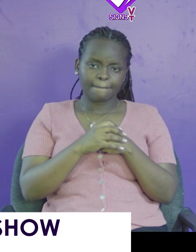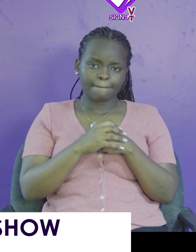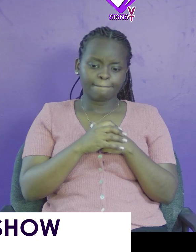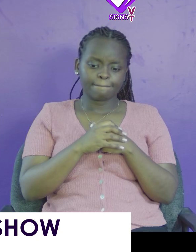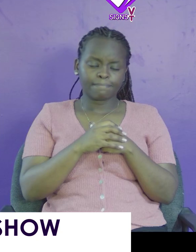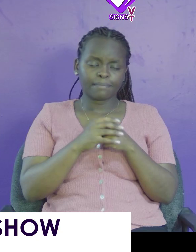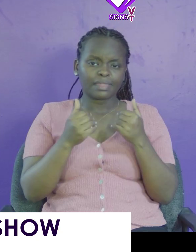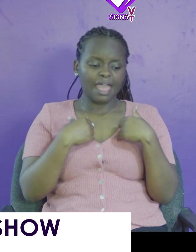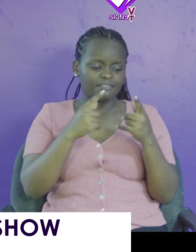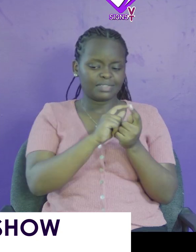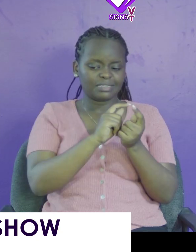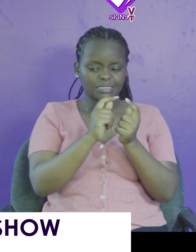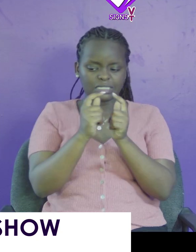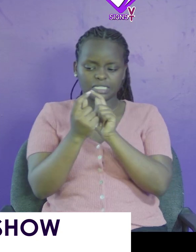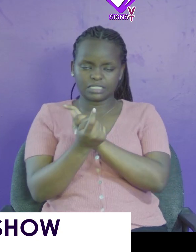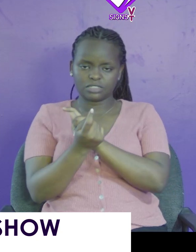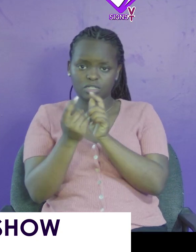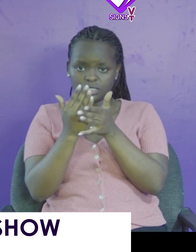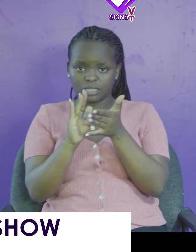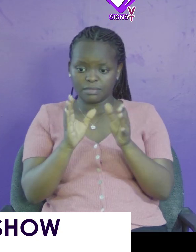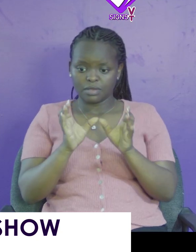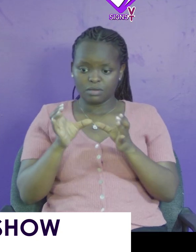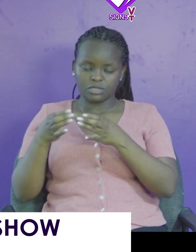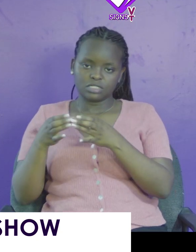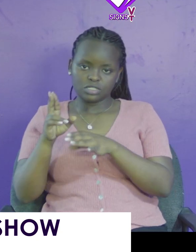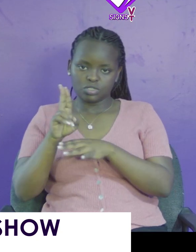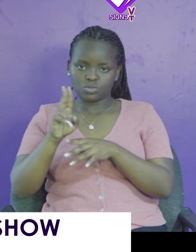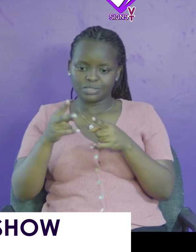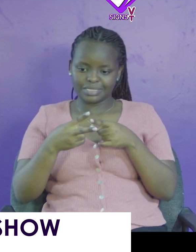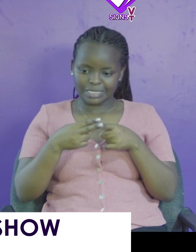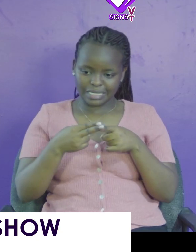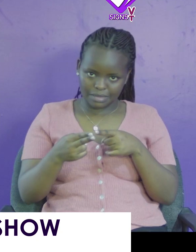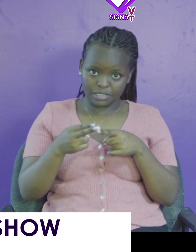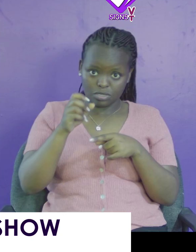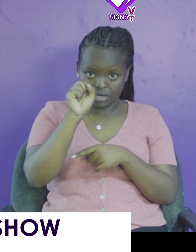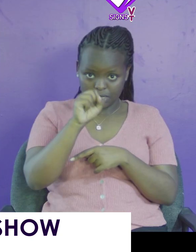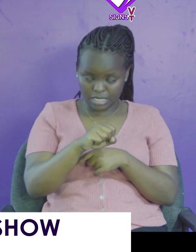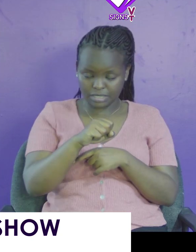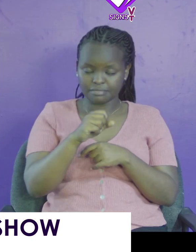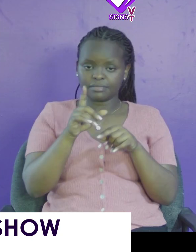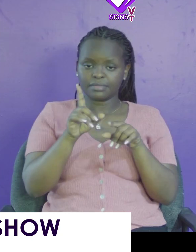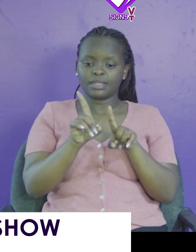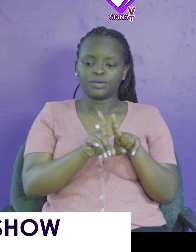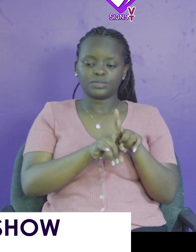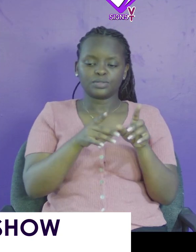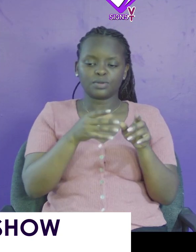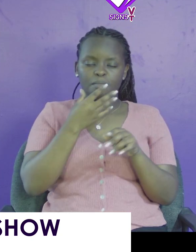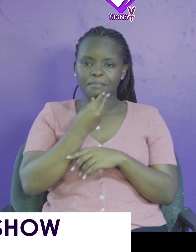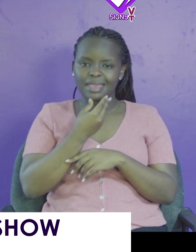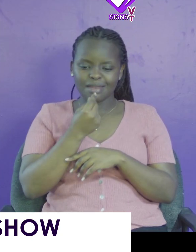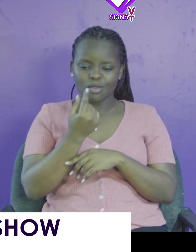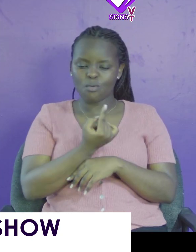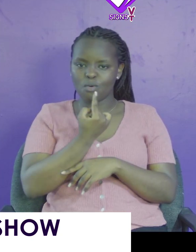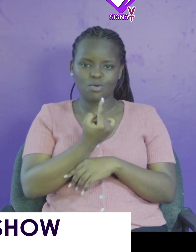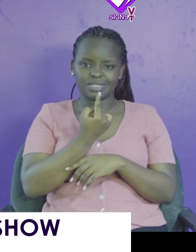a transition. Yes. Some communities would use circumcision. Yes. Yes. And it is only men who are brought in